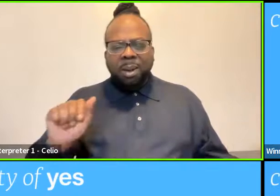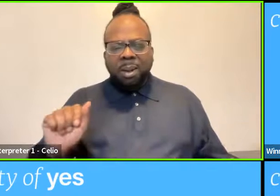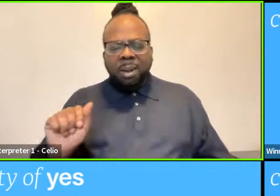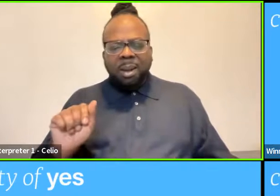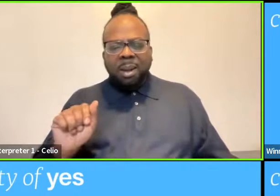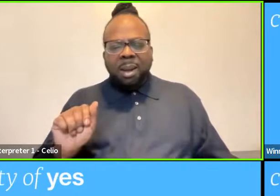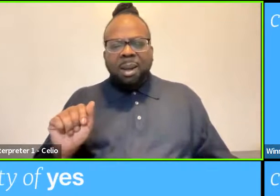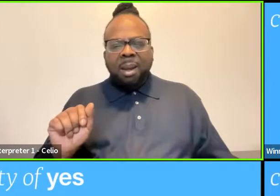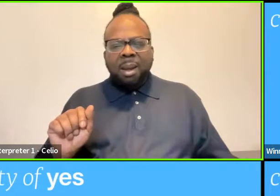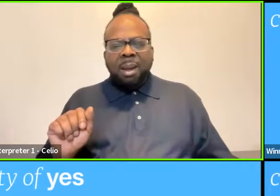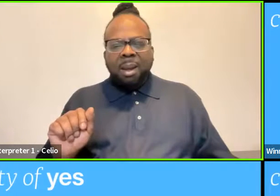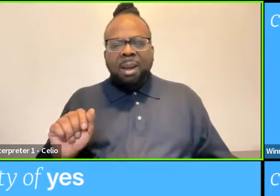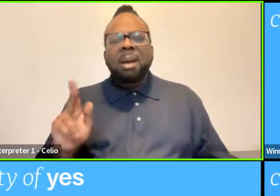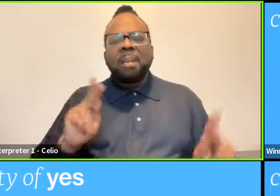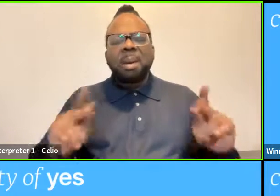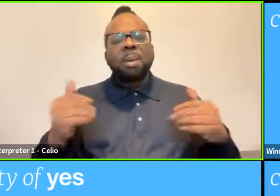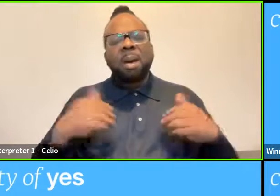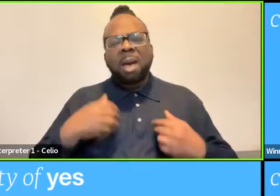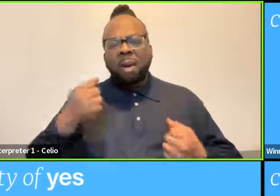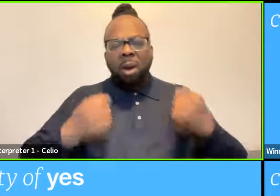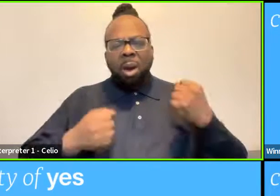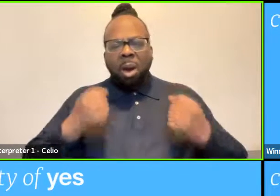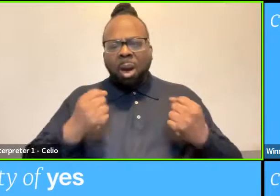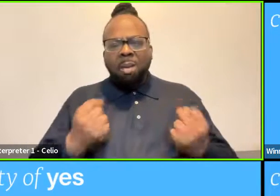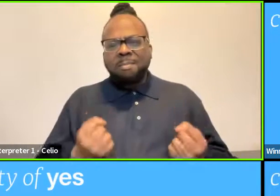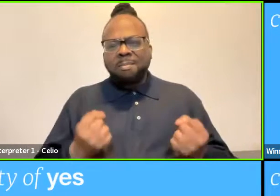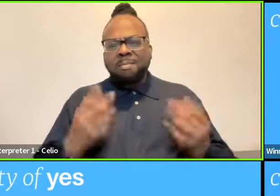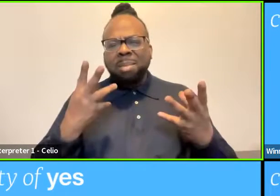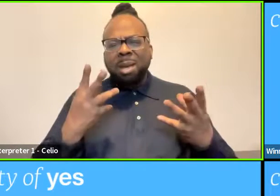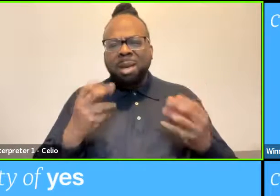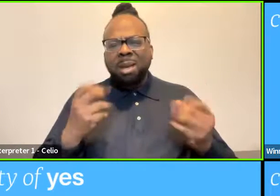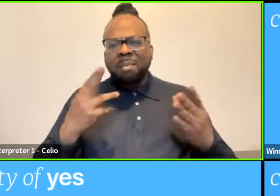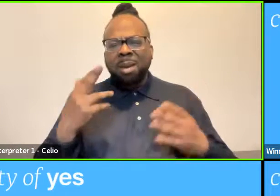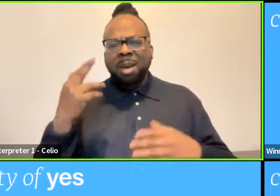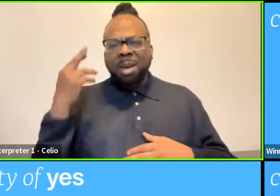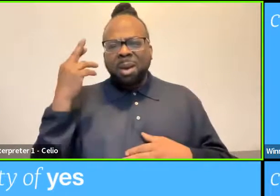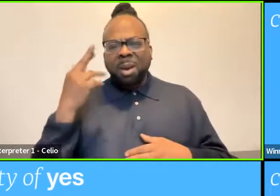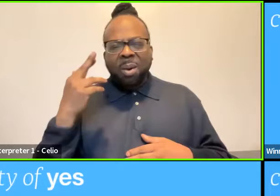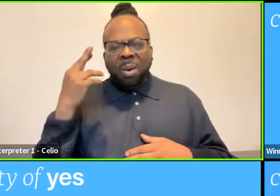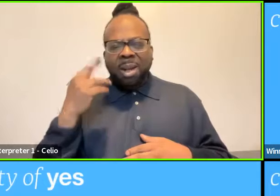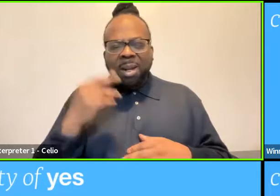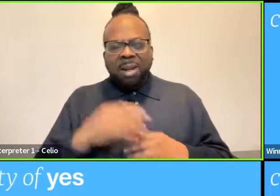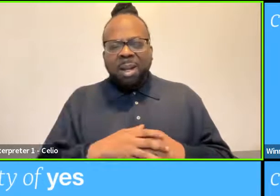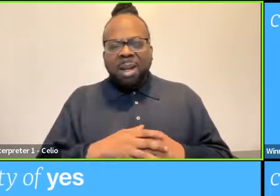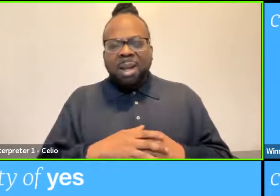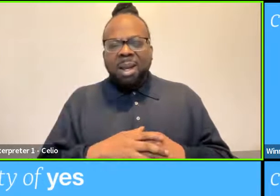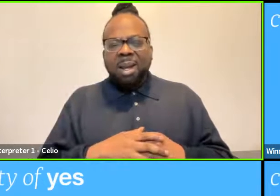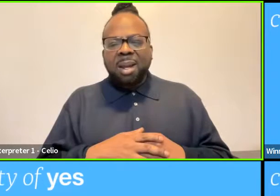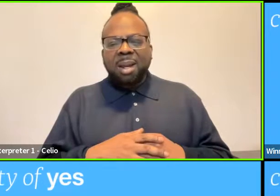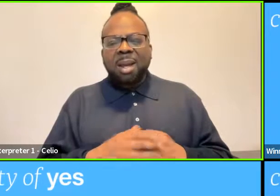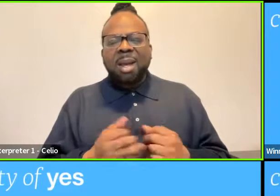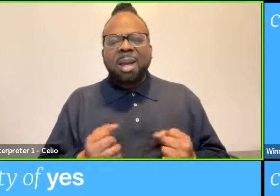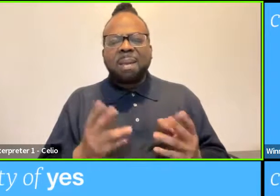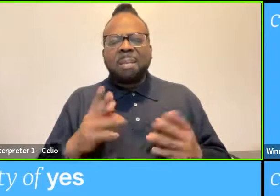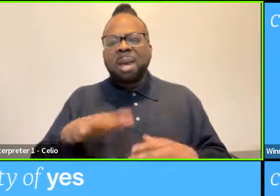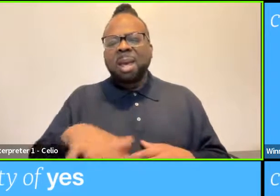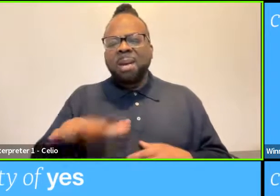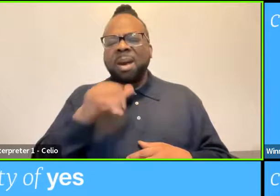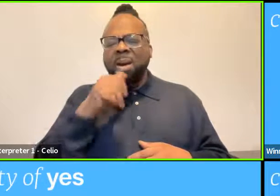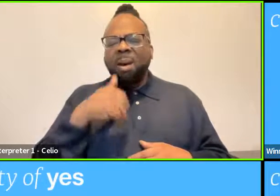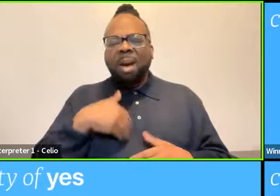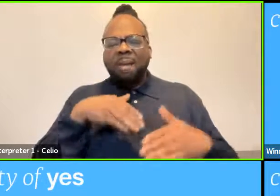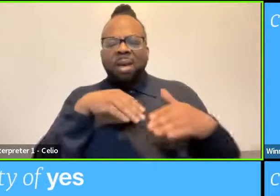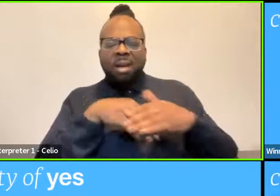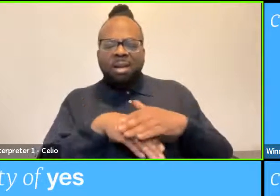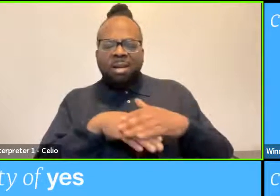people have cars for many reasons. And even and as you know, there's many areas that do not have accessible transportation where